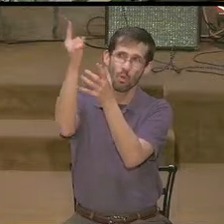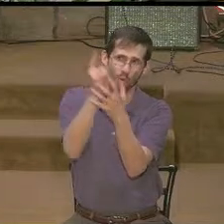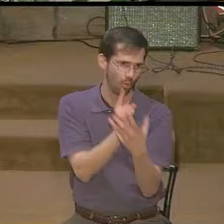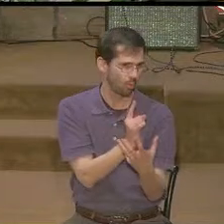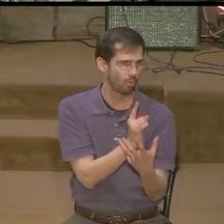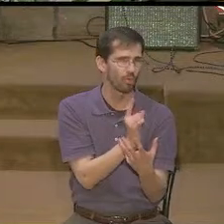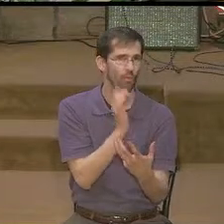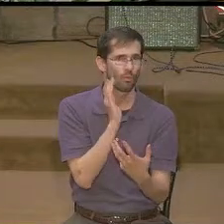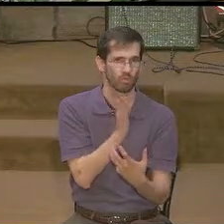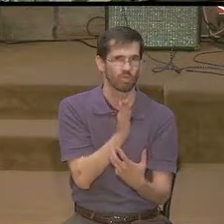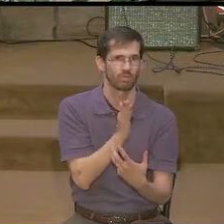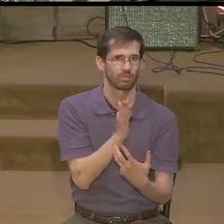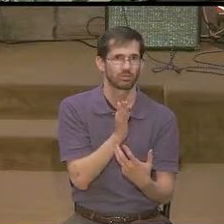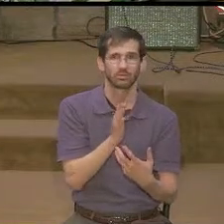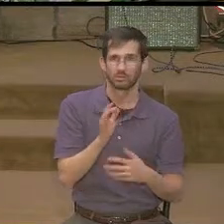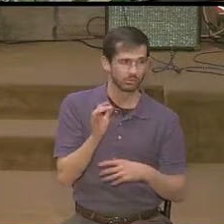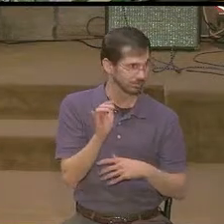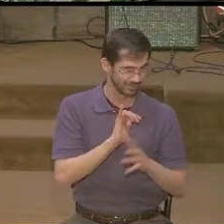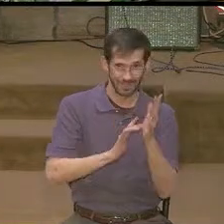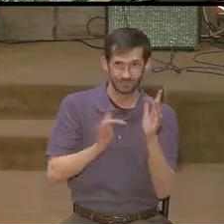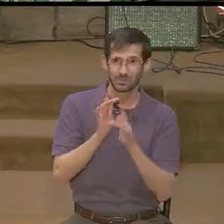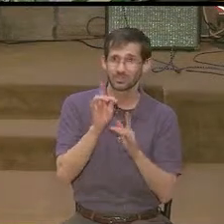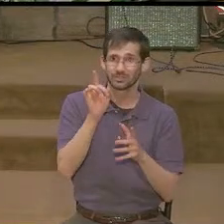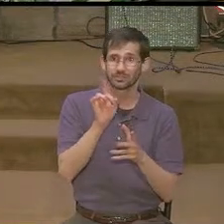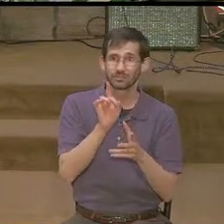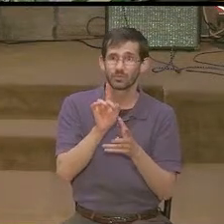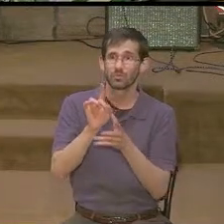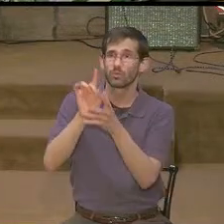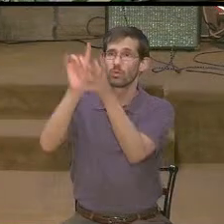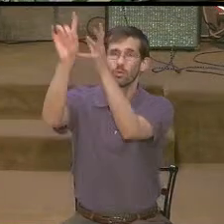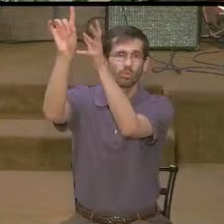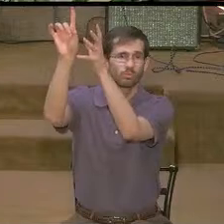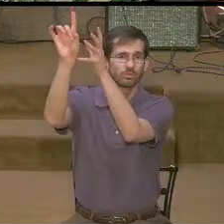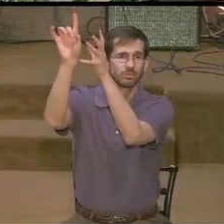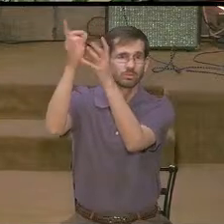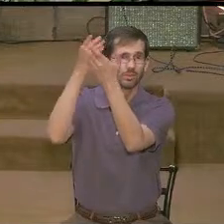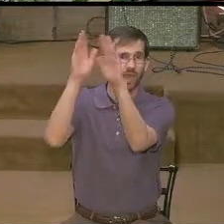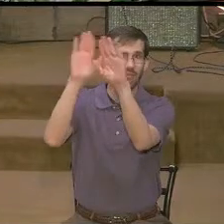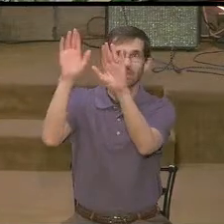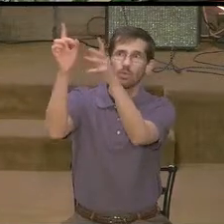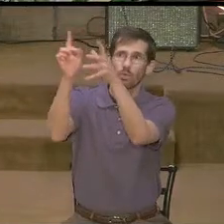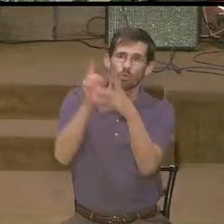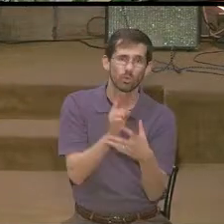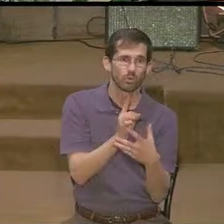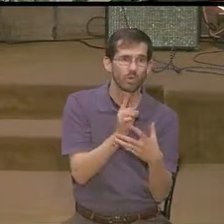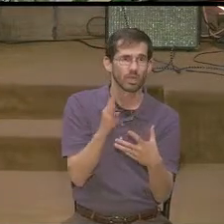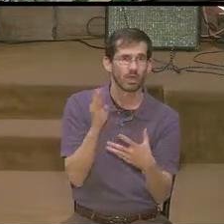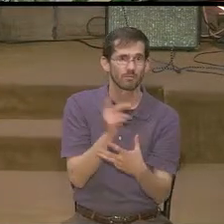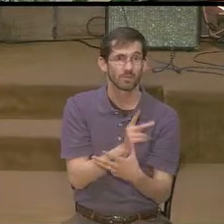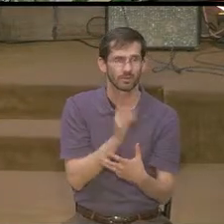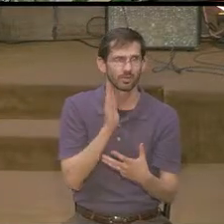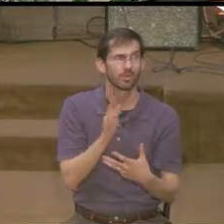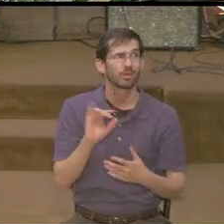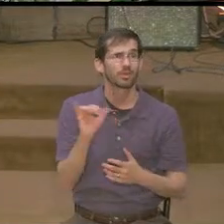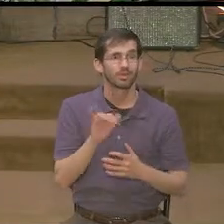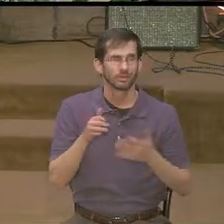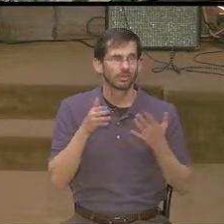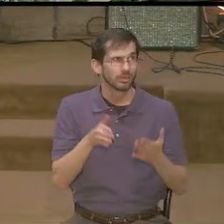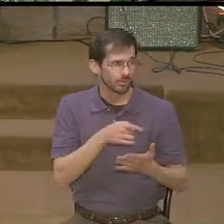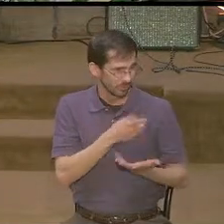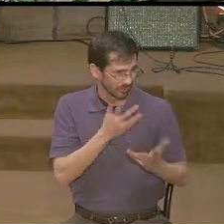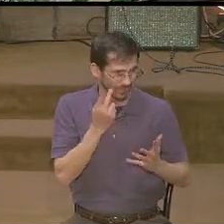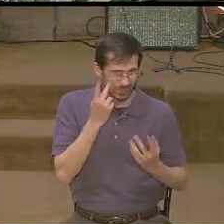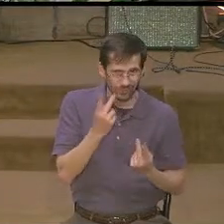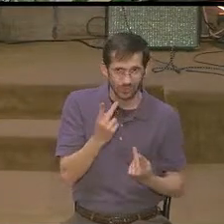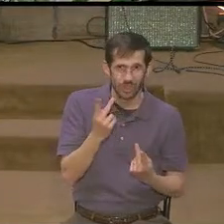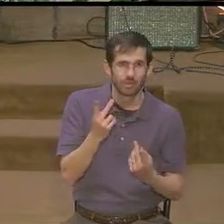same Jesus who went up into heaven will come back in like manner as you saw